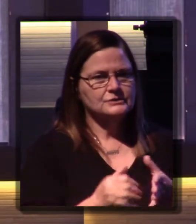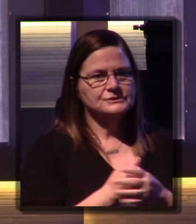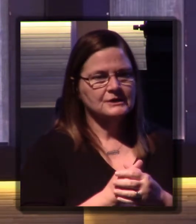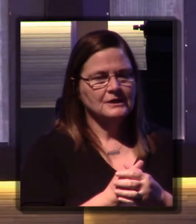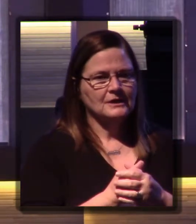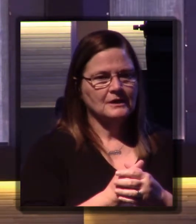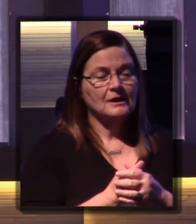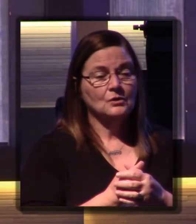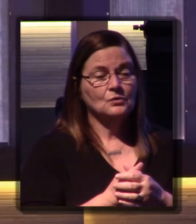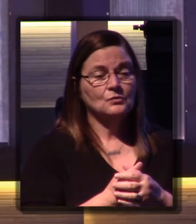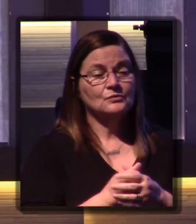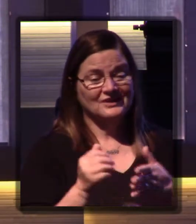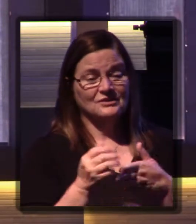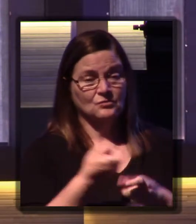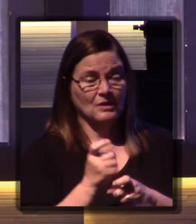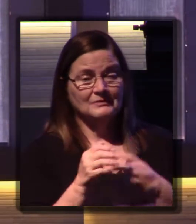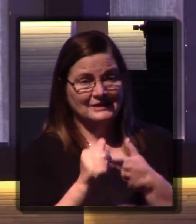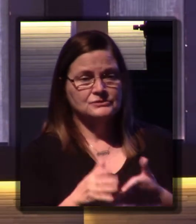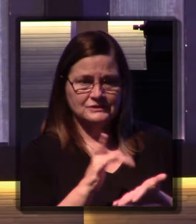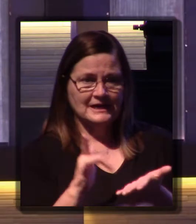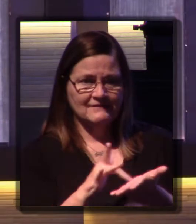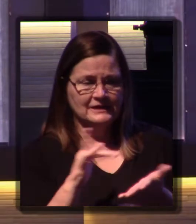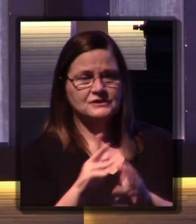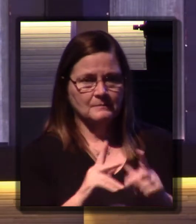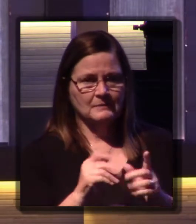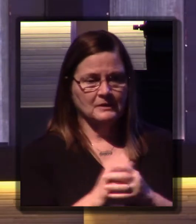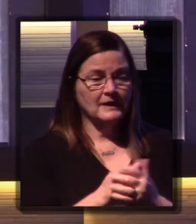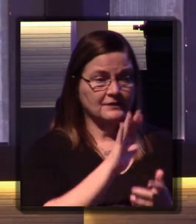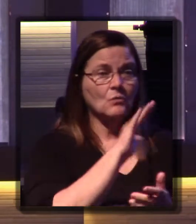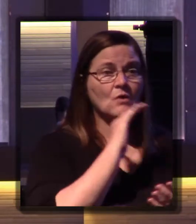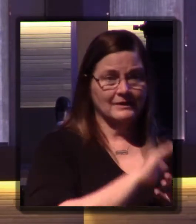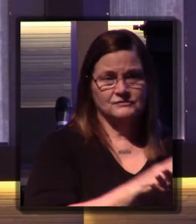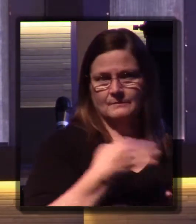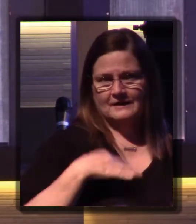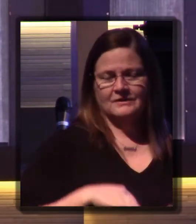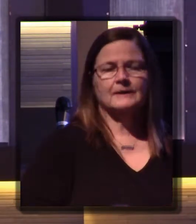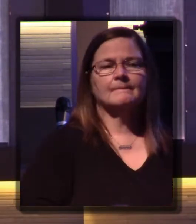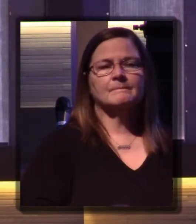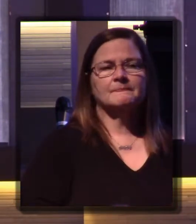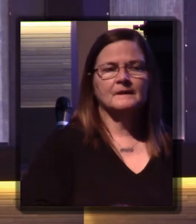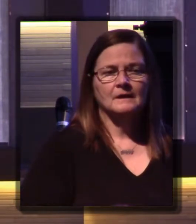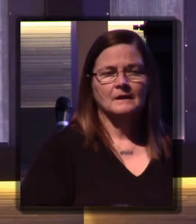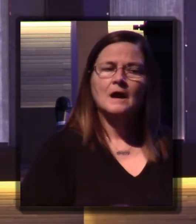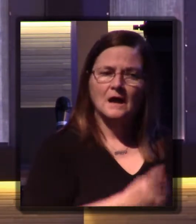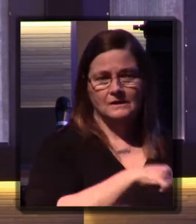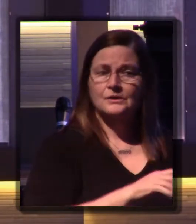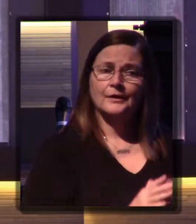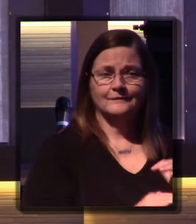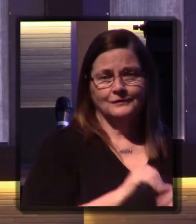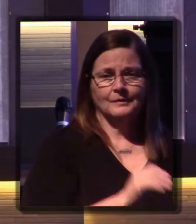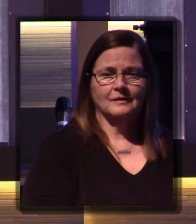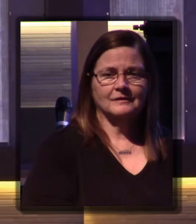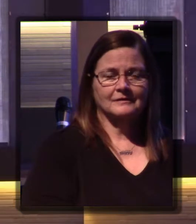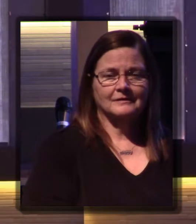are basically taking advantage of the people they're leading. And the wives are benefiting from that. And they're comfortable.